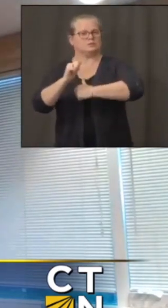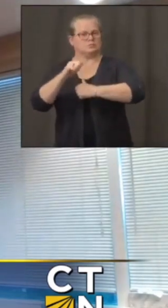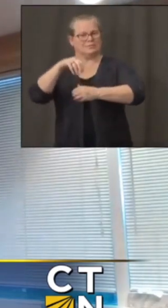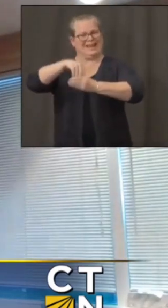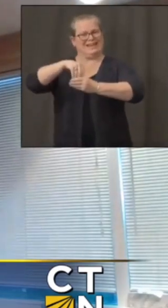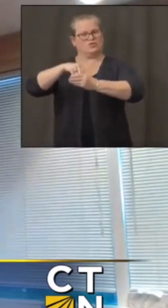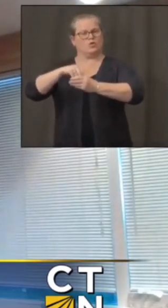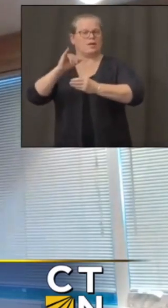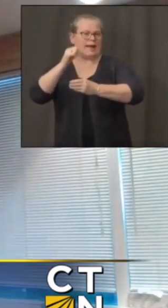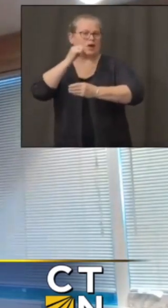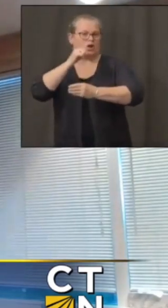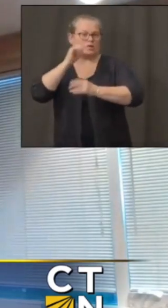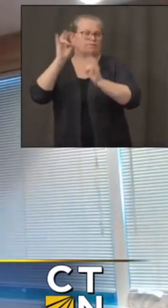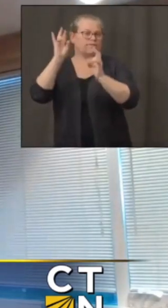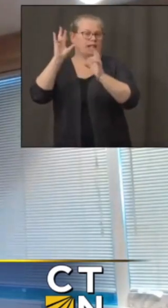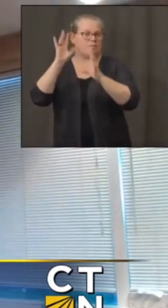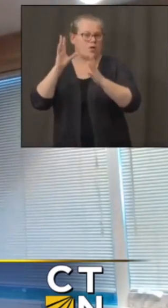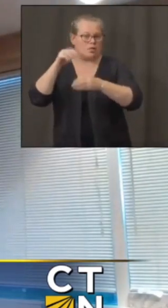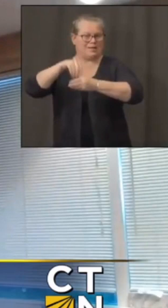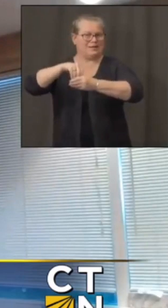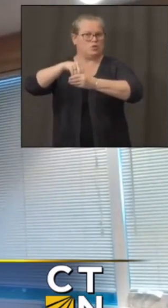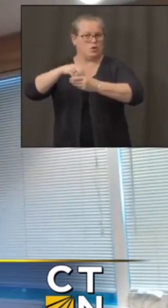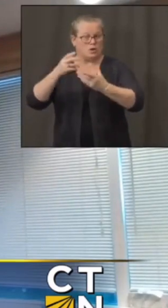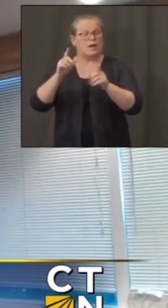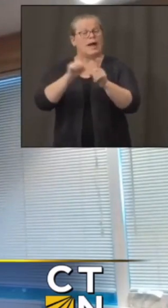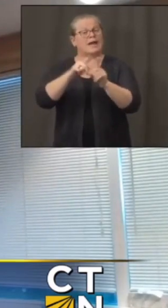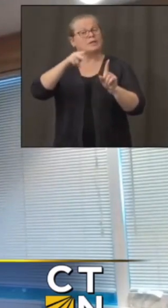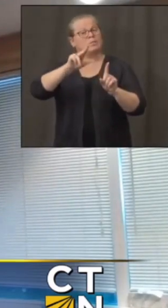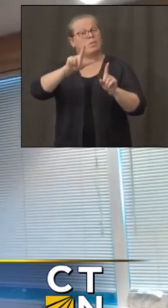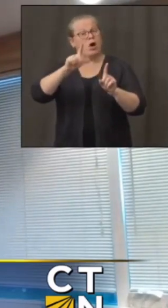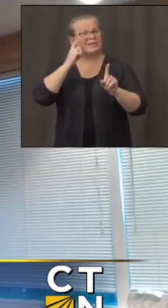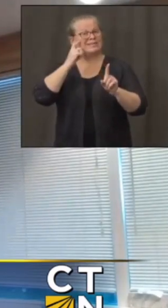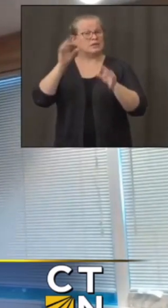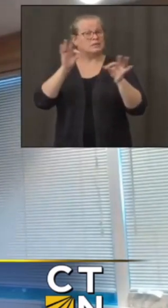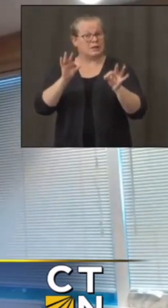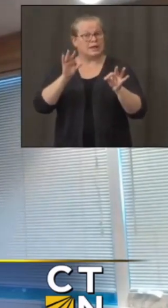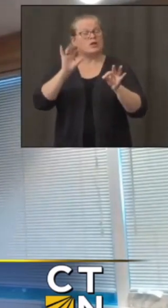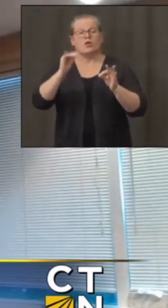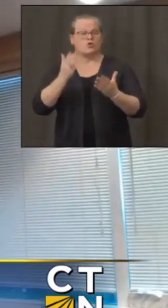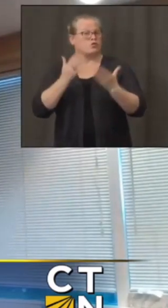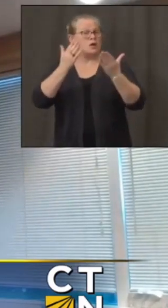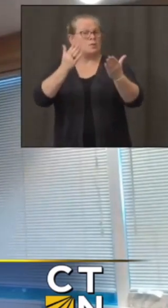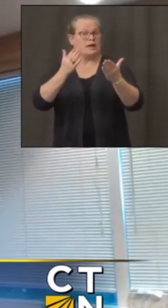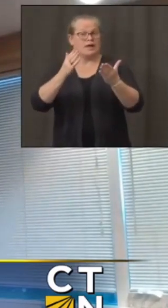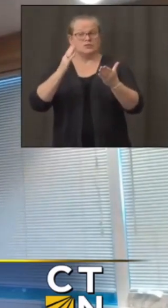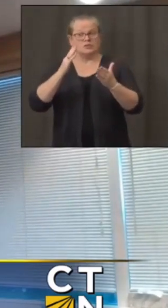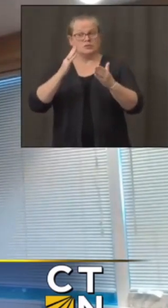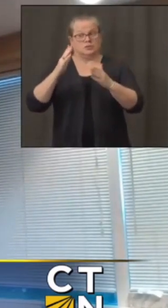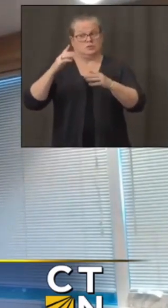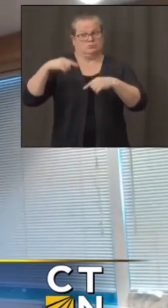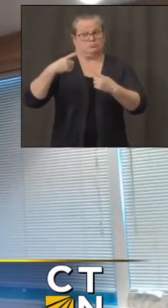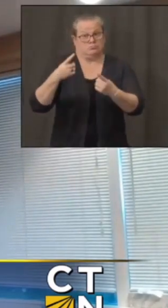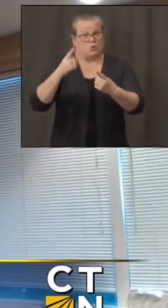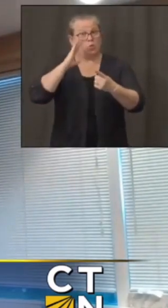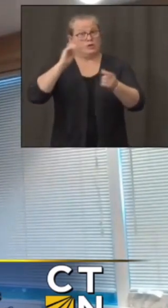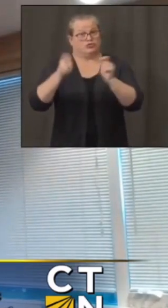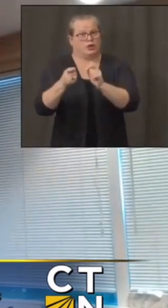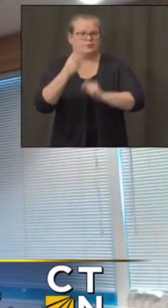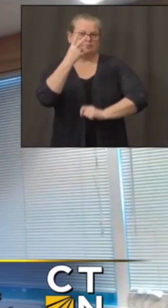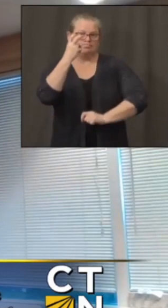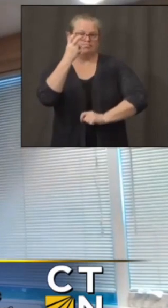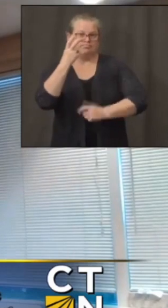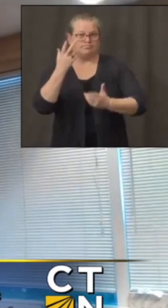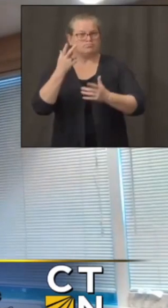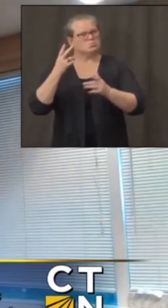volleyball. And as Paul reflected, those recommendations are unlikely to change. We've been consistent. And